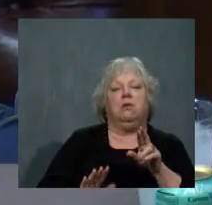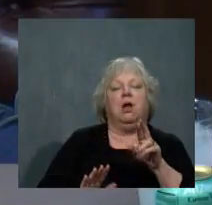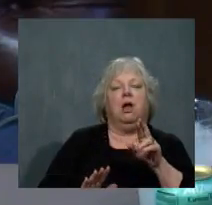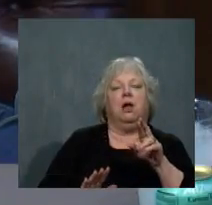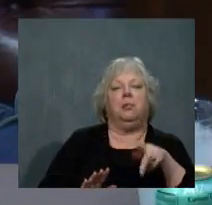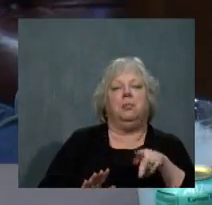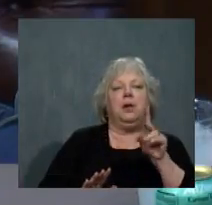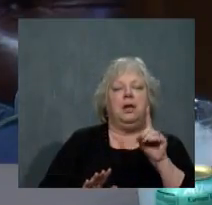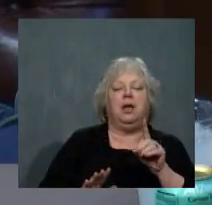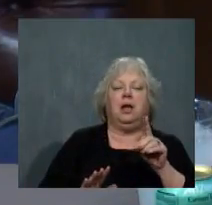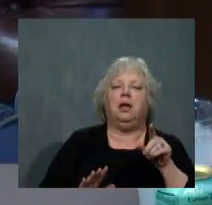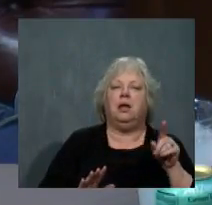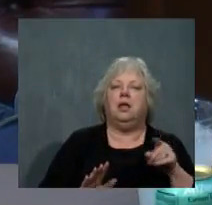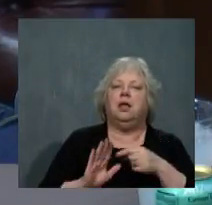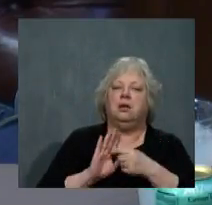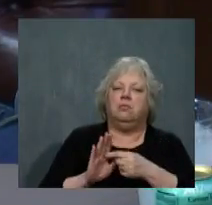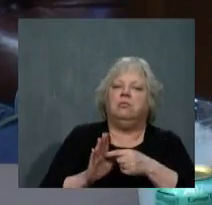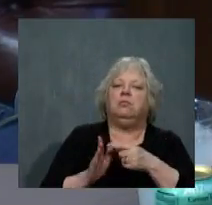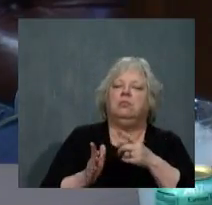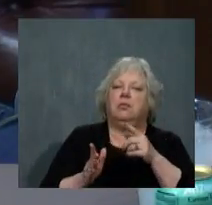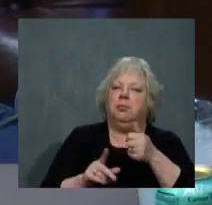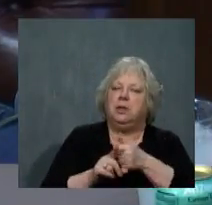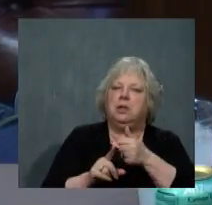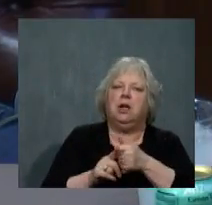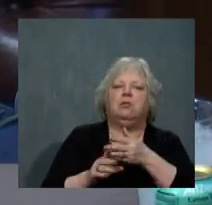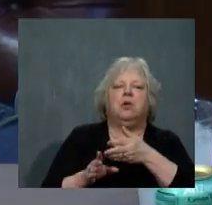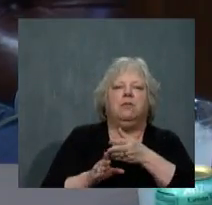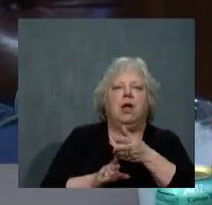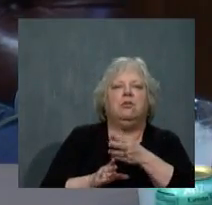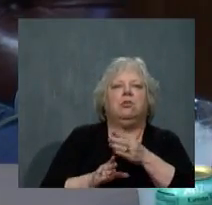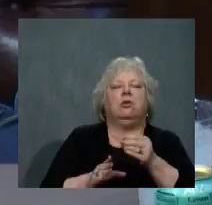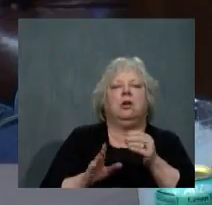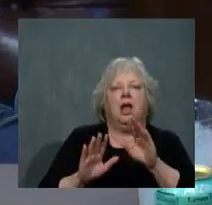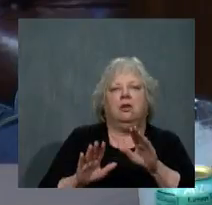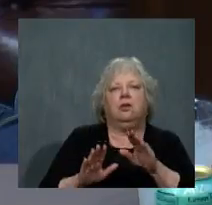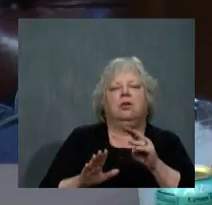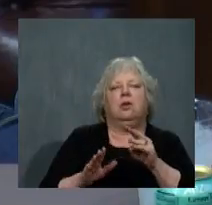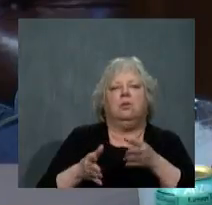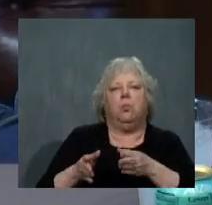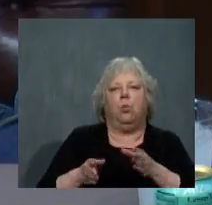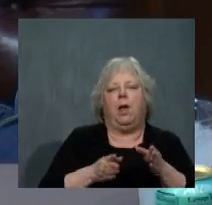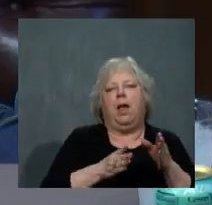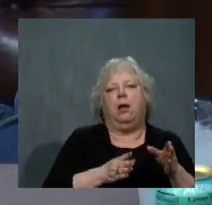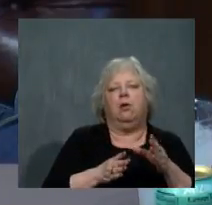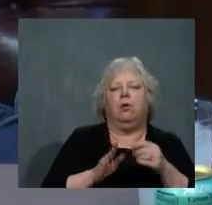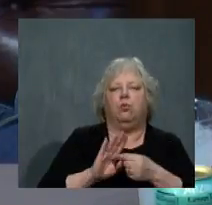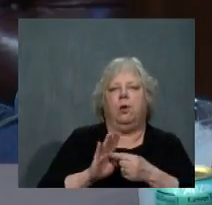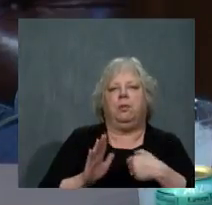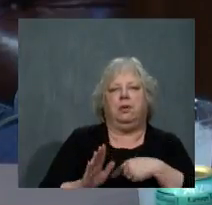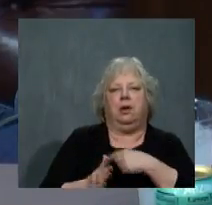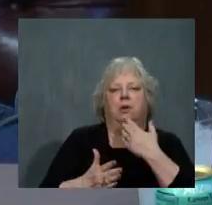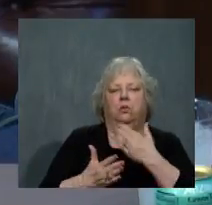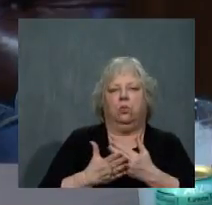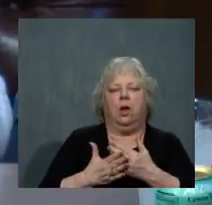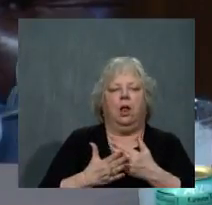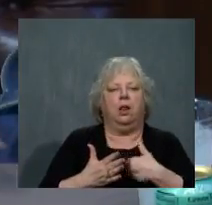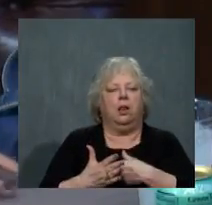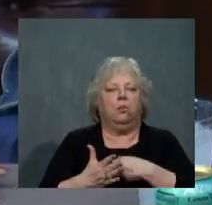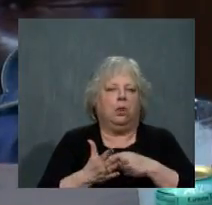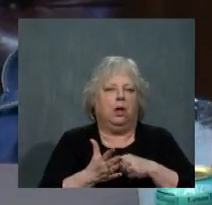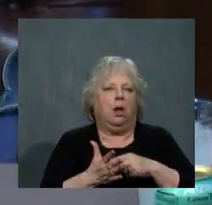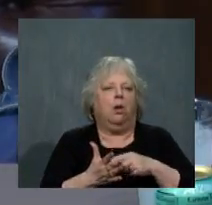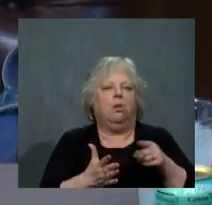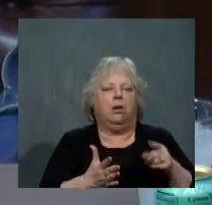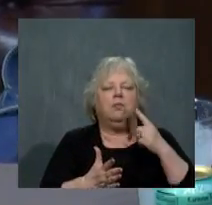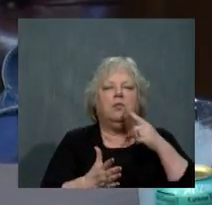in a professional manner, excellent manner, and he represented us well, and very well. And I think that we're certainly in debt to him for a number of